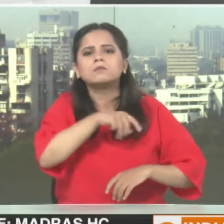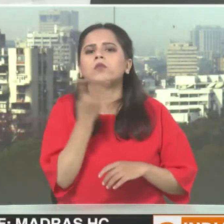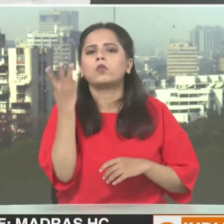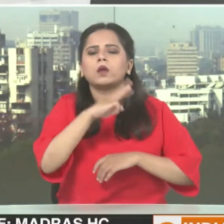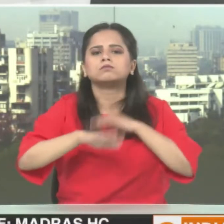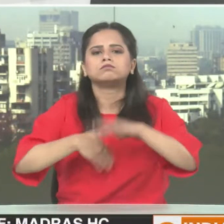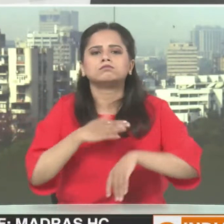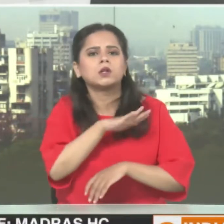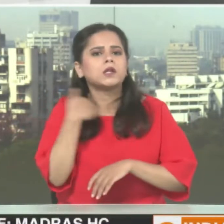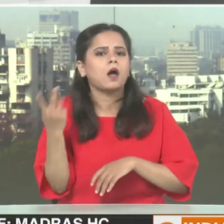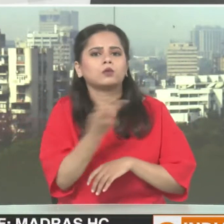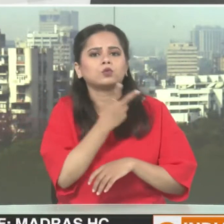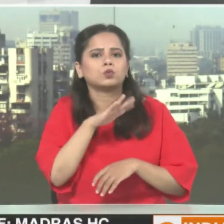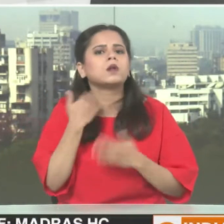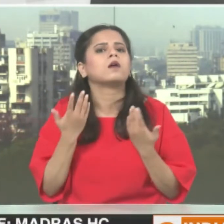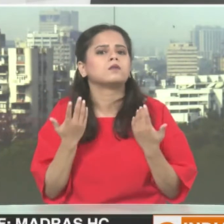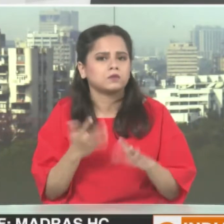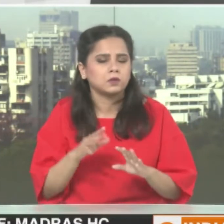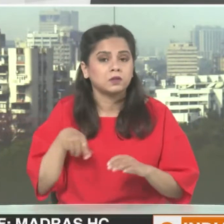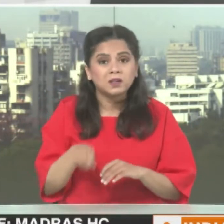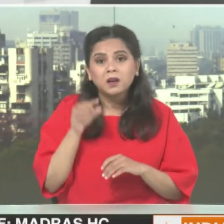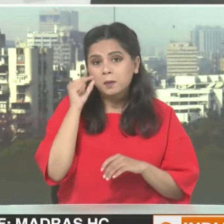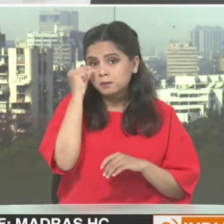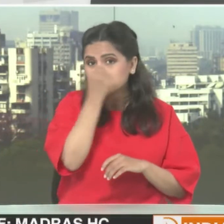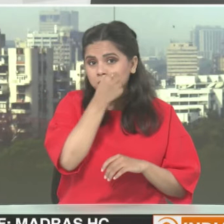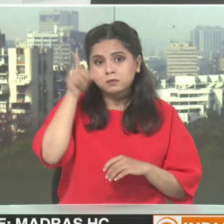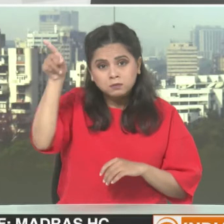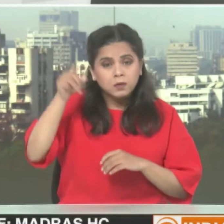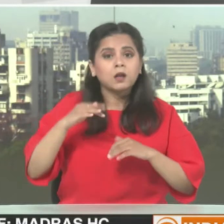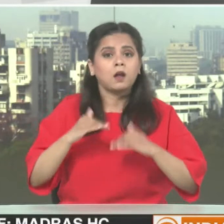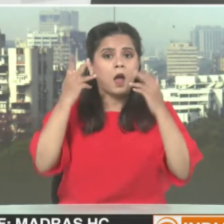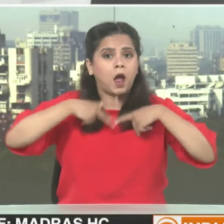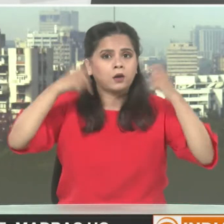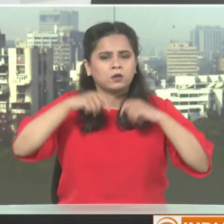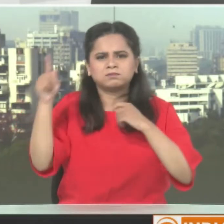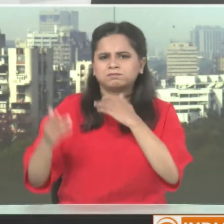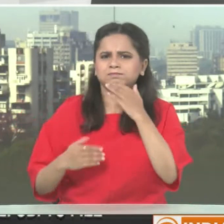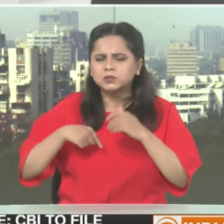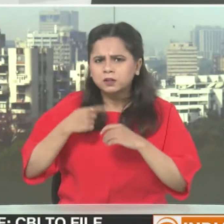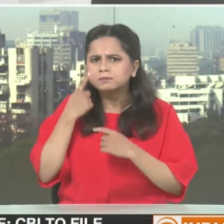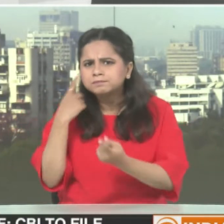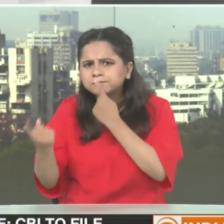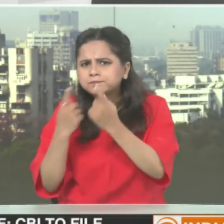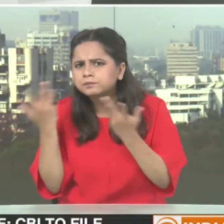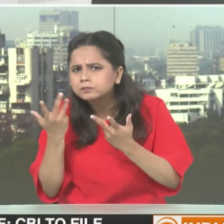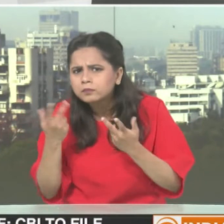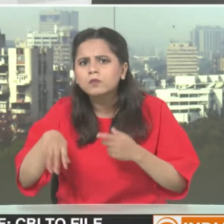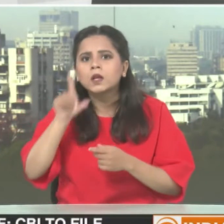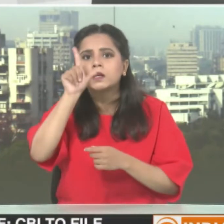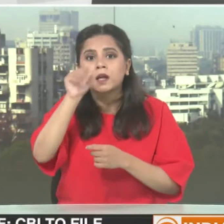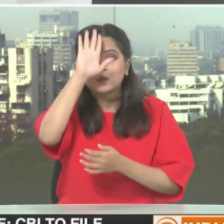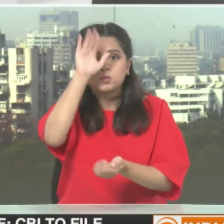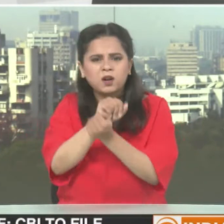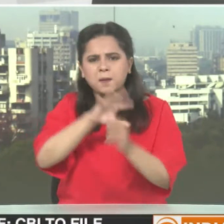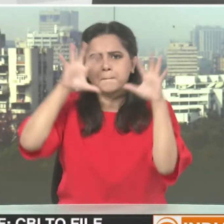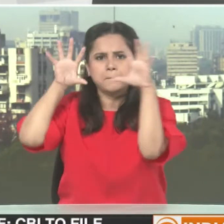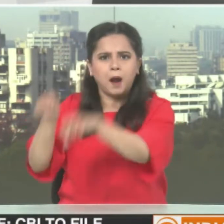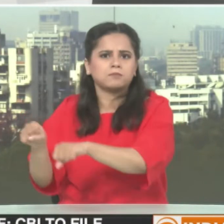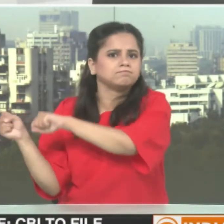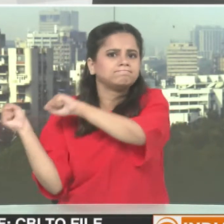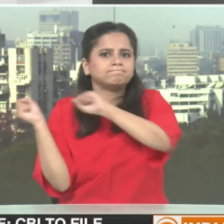later. After the Madurai bench took suo motu cognizance of the case, 10 policemen have been arrested so